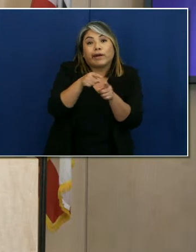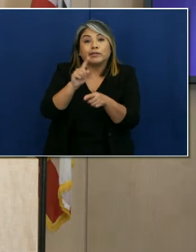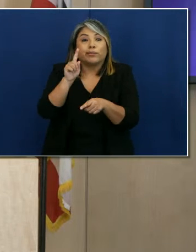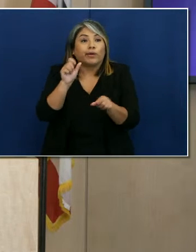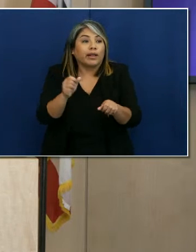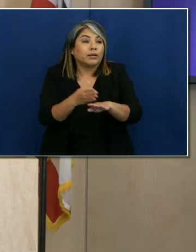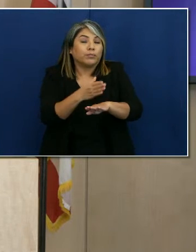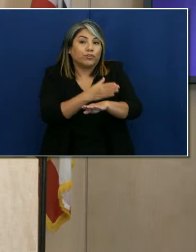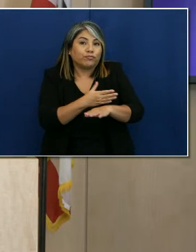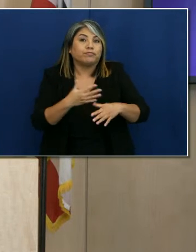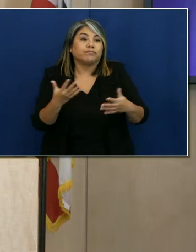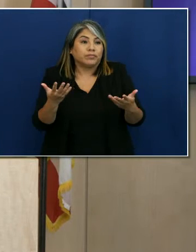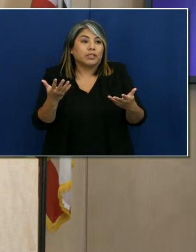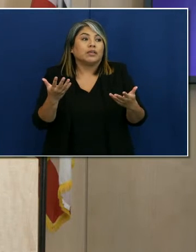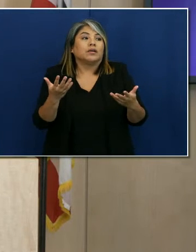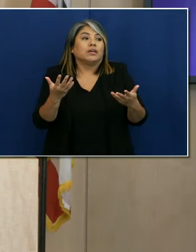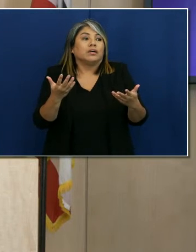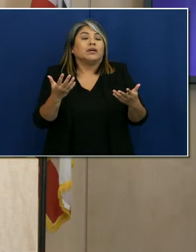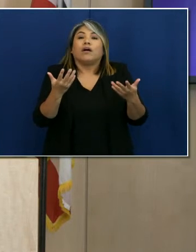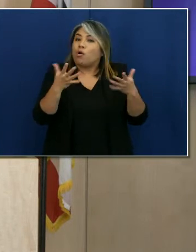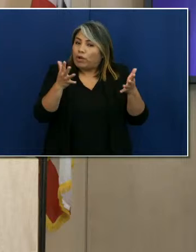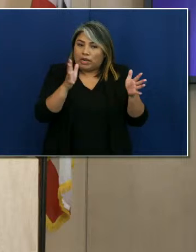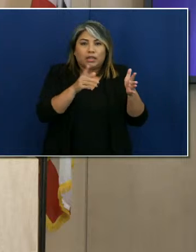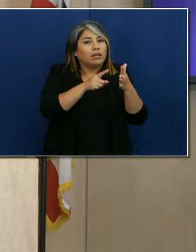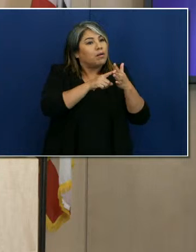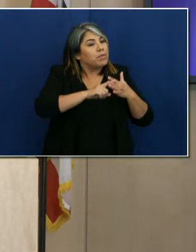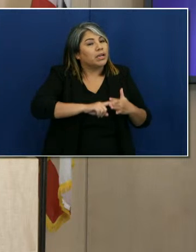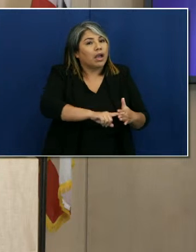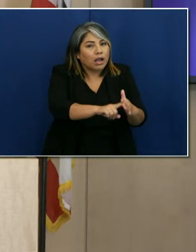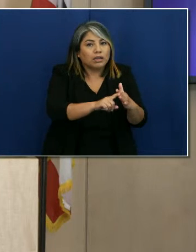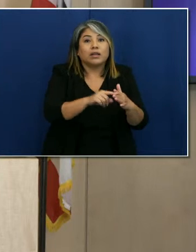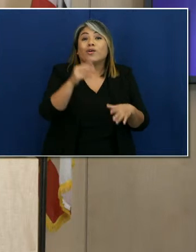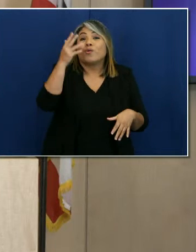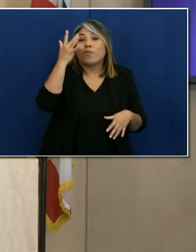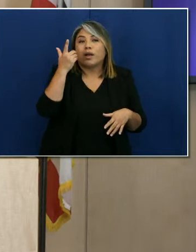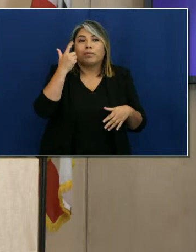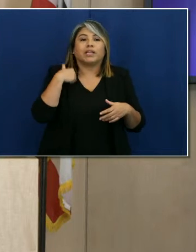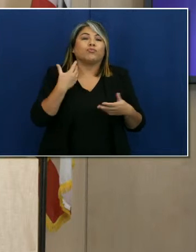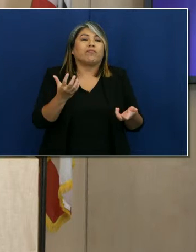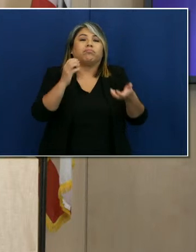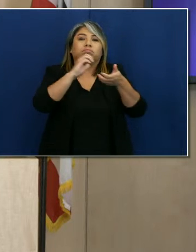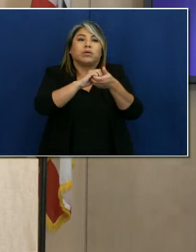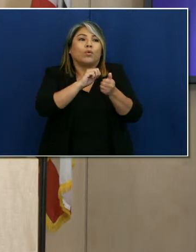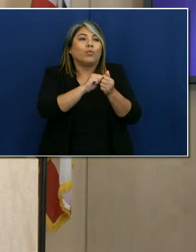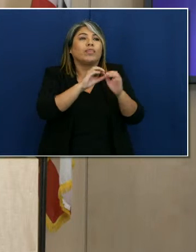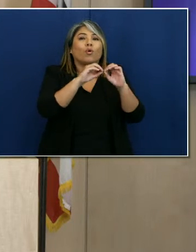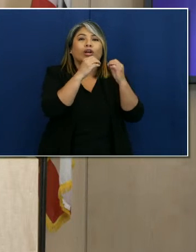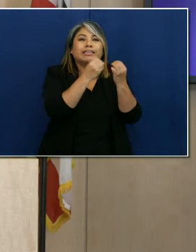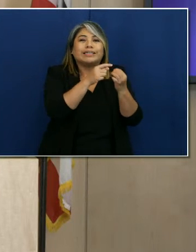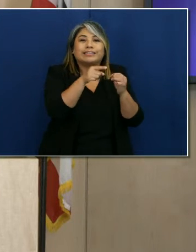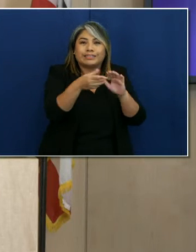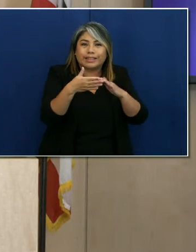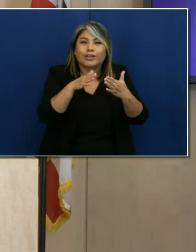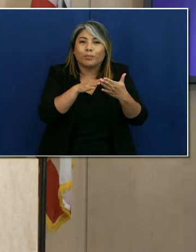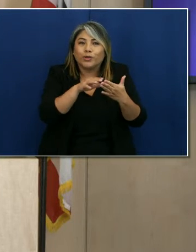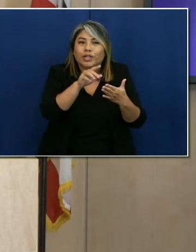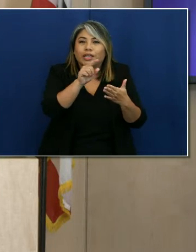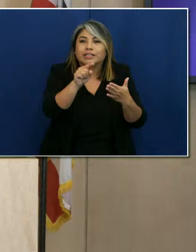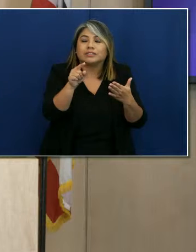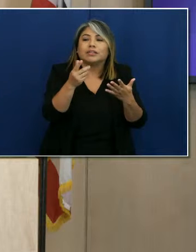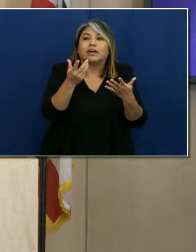improvement have begun by creating partnerships with organizations in the community that